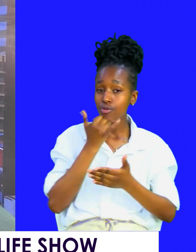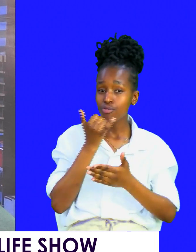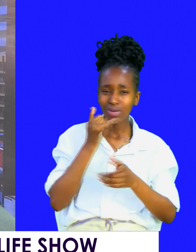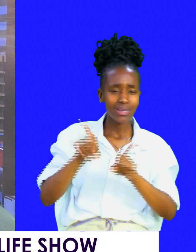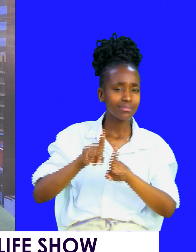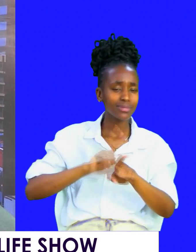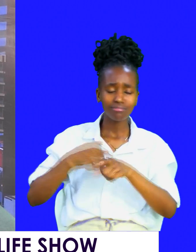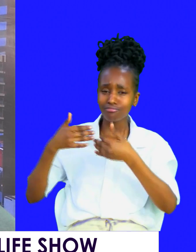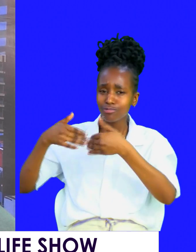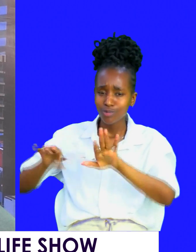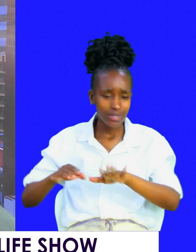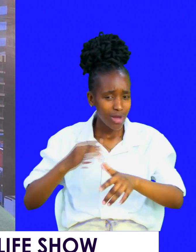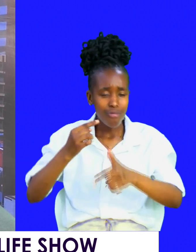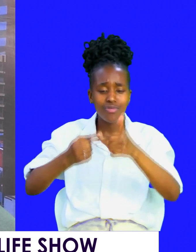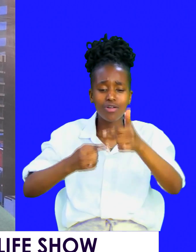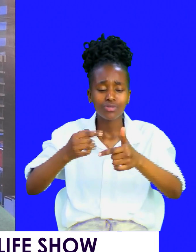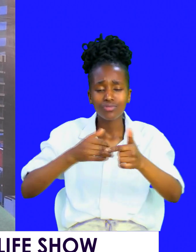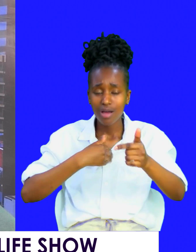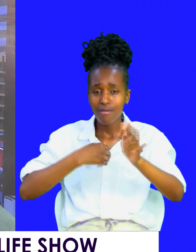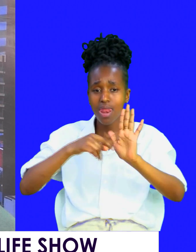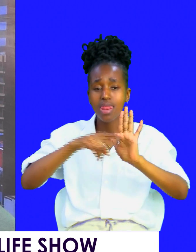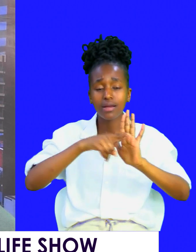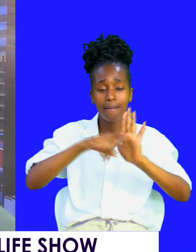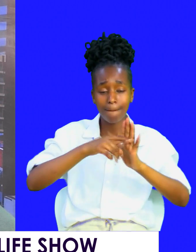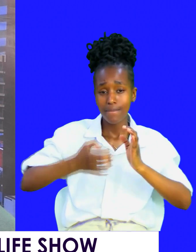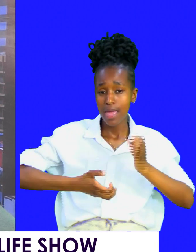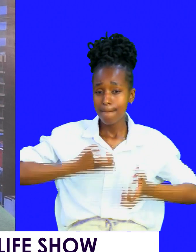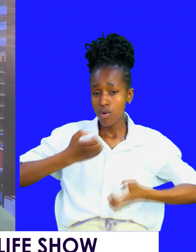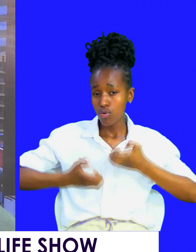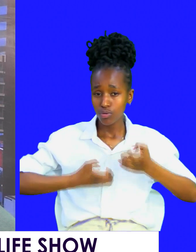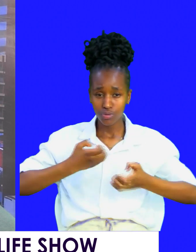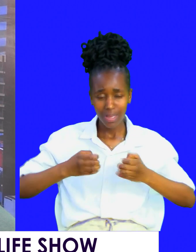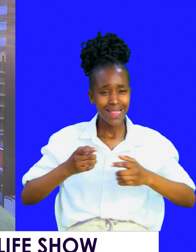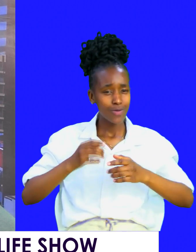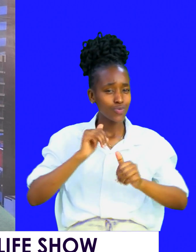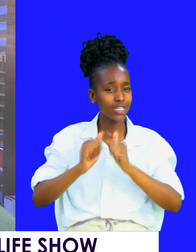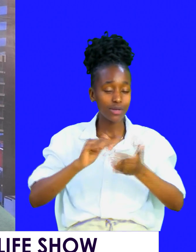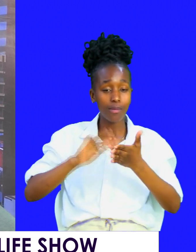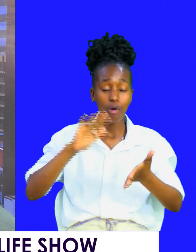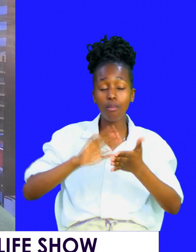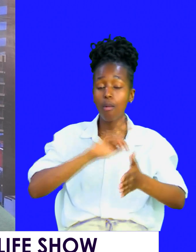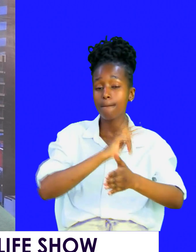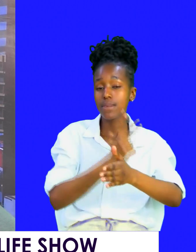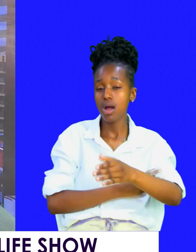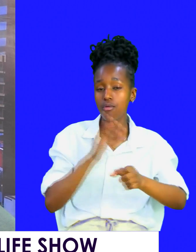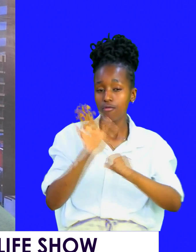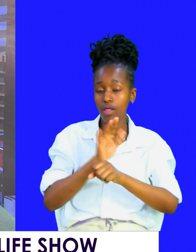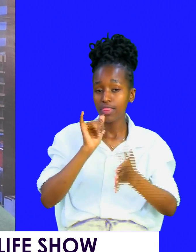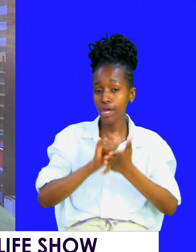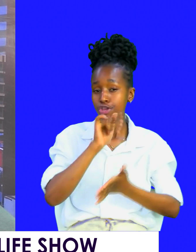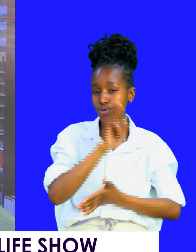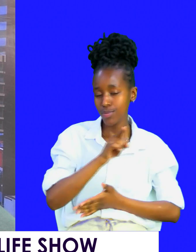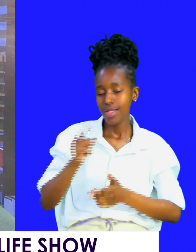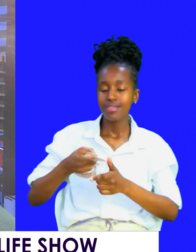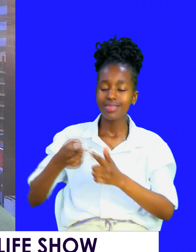you're moving in a negative emotion and the negative emotion seems to be overpowering you. You need to overcome